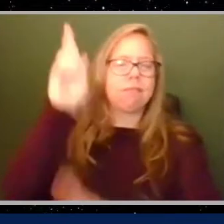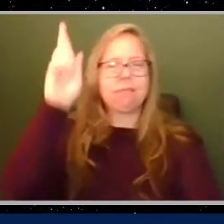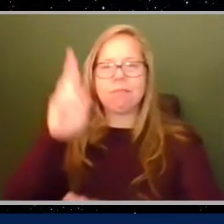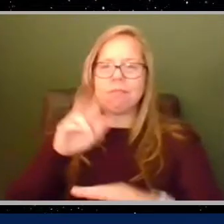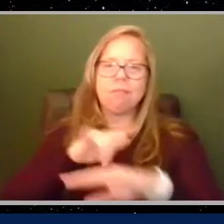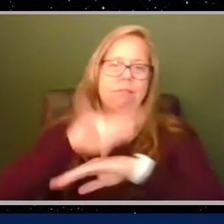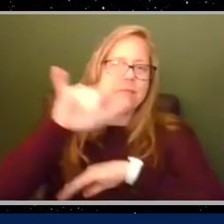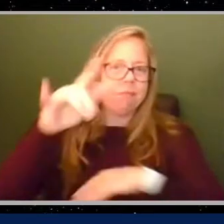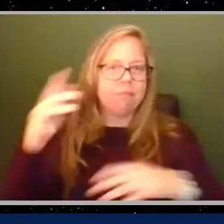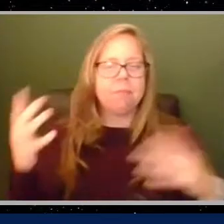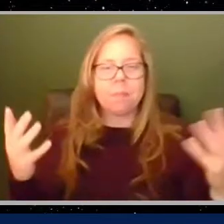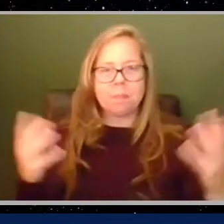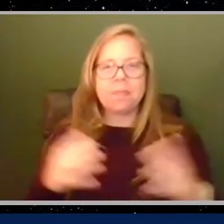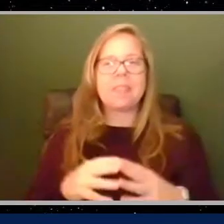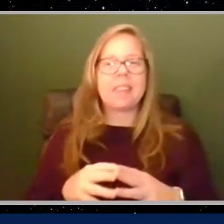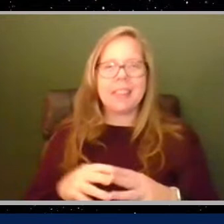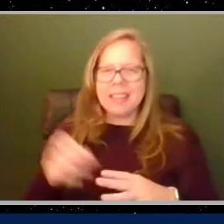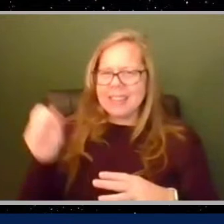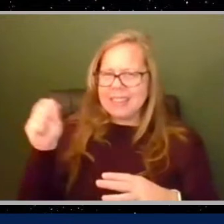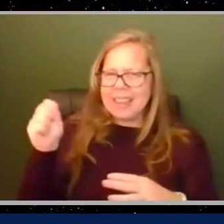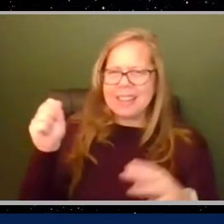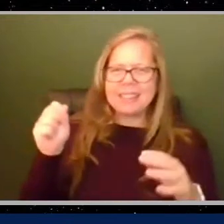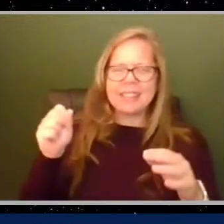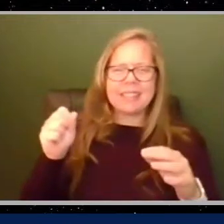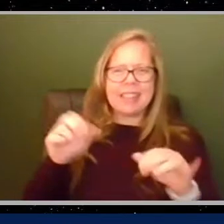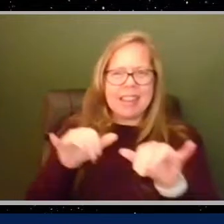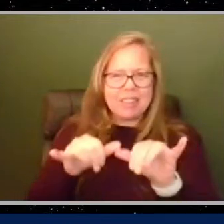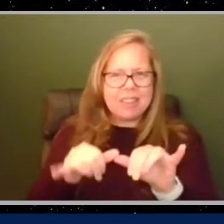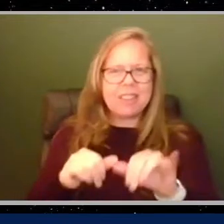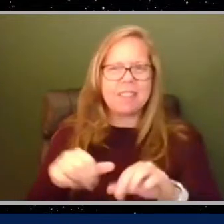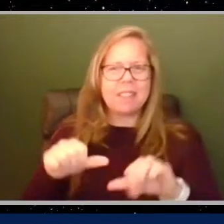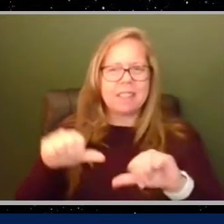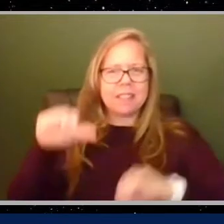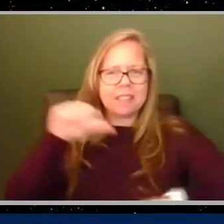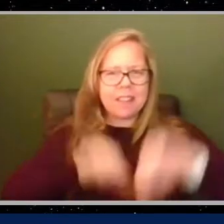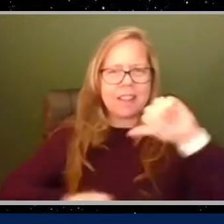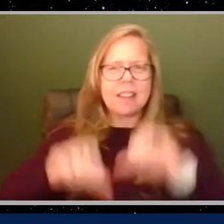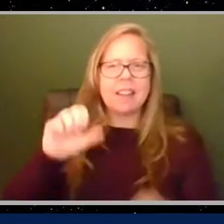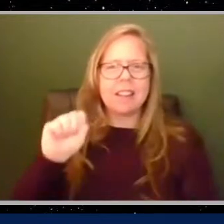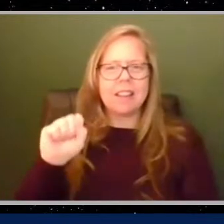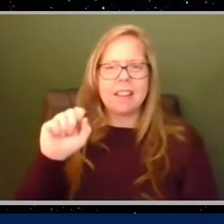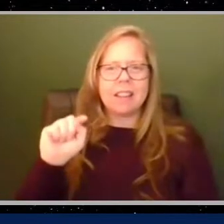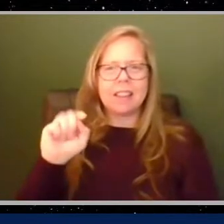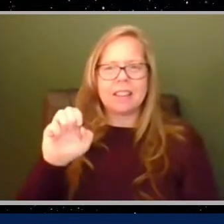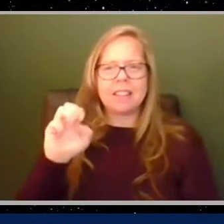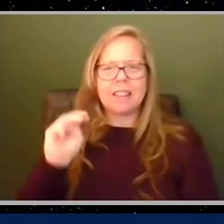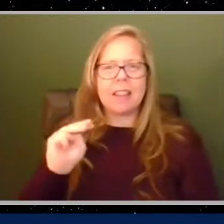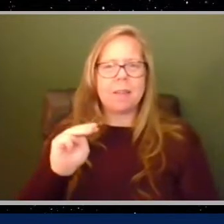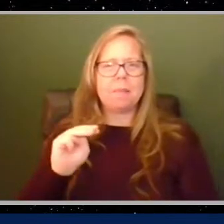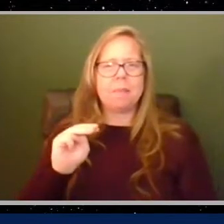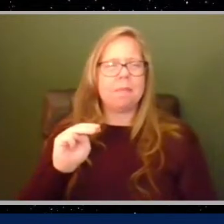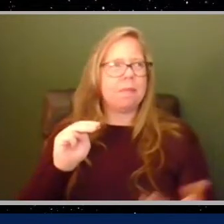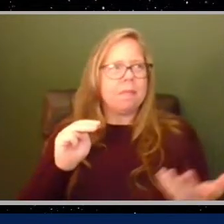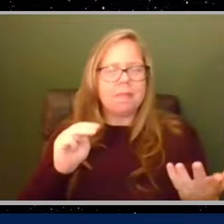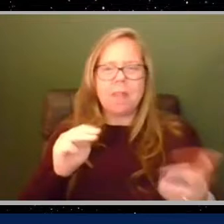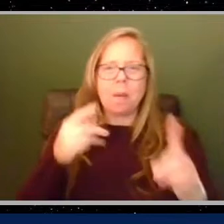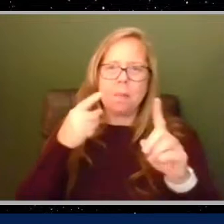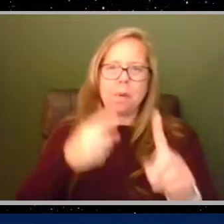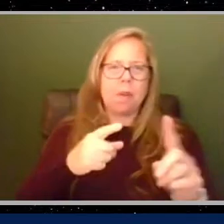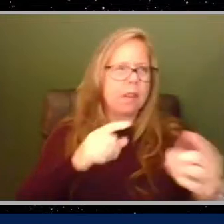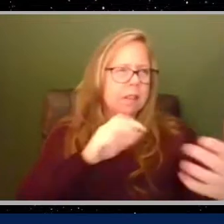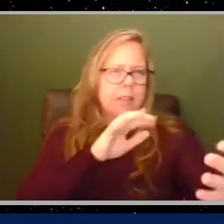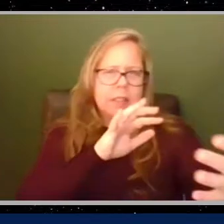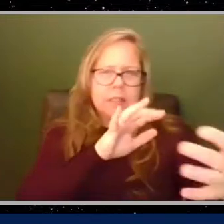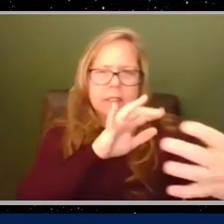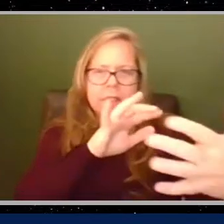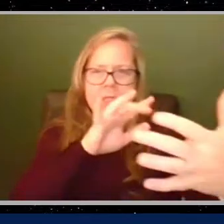like that. Like engineering, science, STEM is all about observing the universe and then coming up with either understanding or solutions or things or whatever. And this is